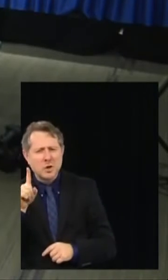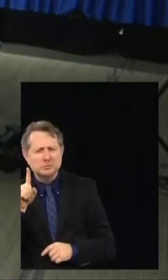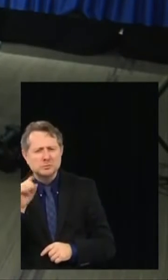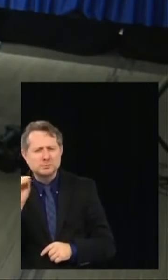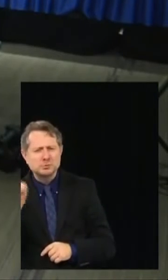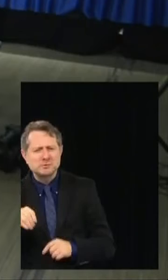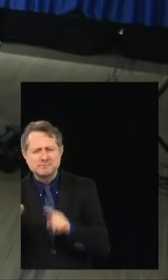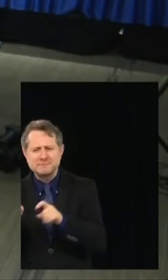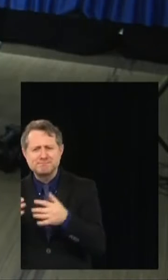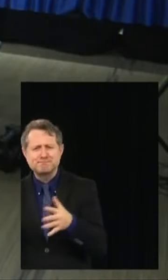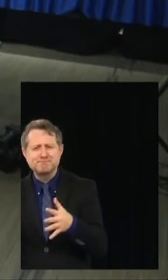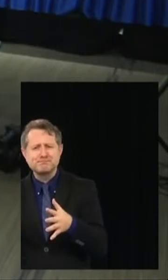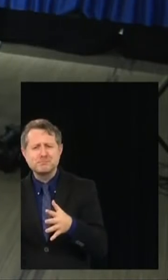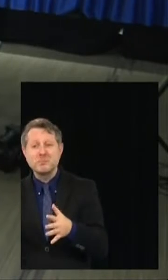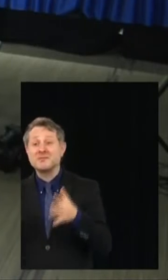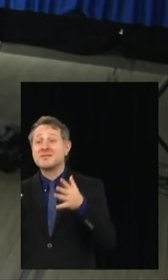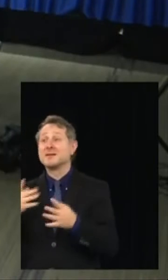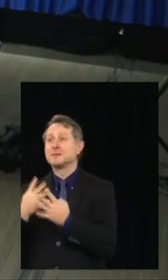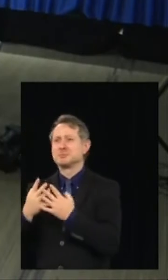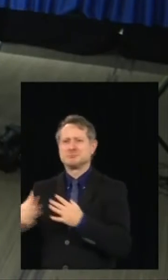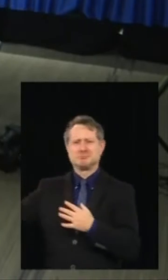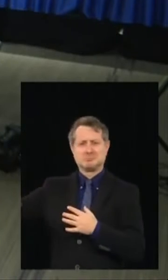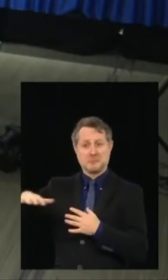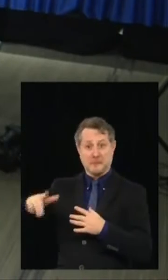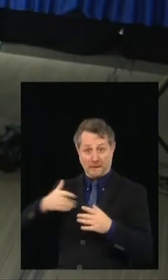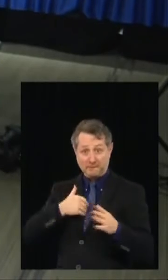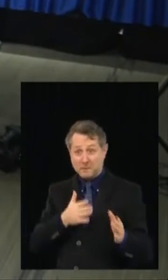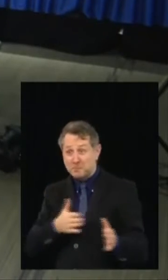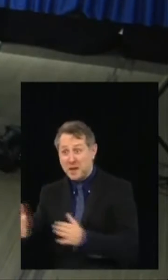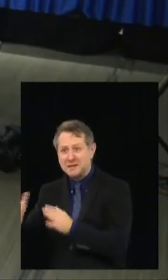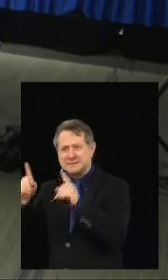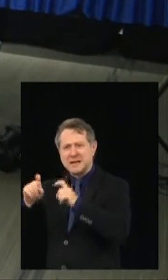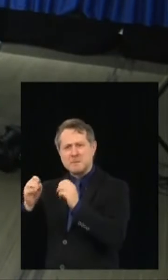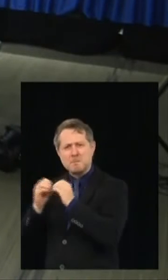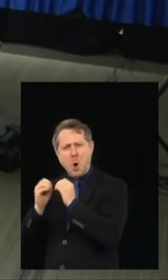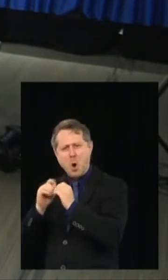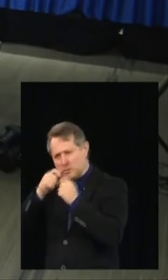here. Is there a plan to test more inmates and to